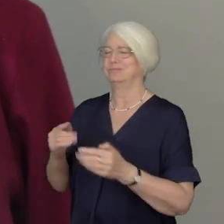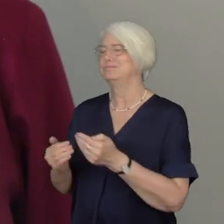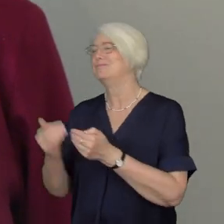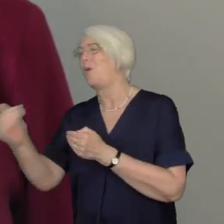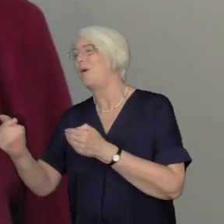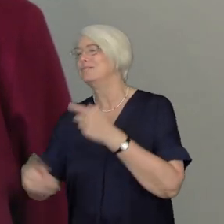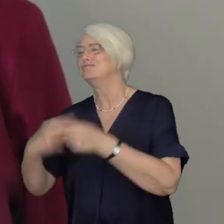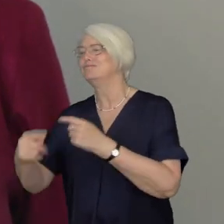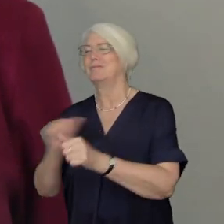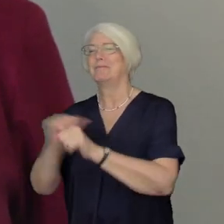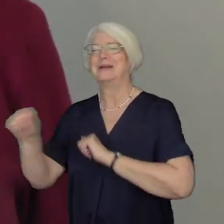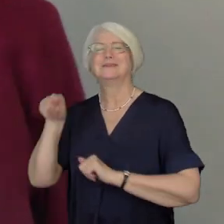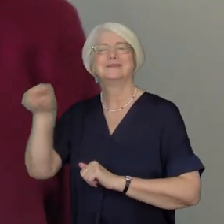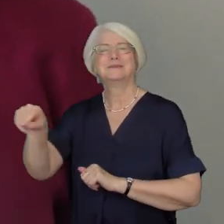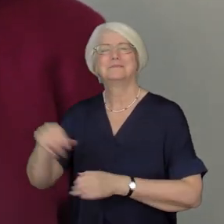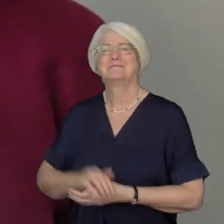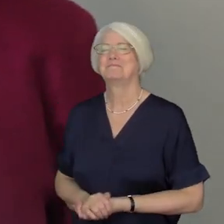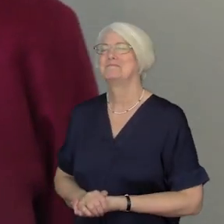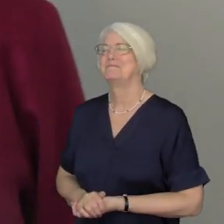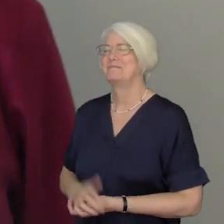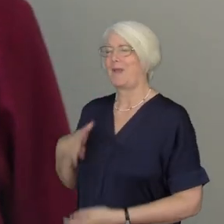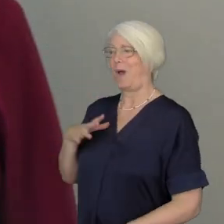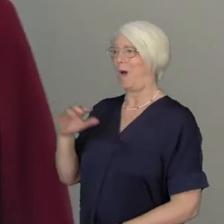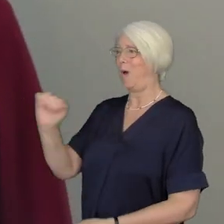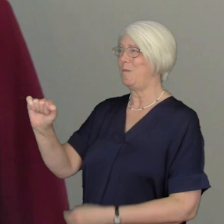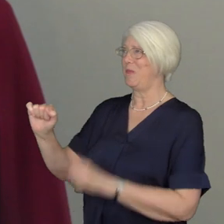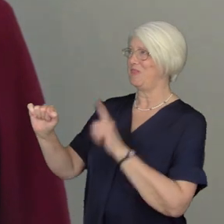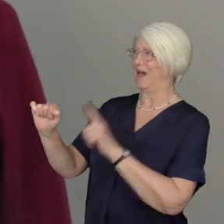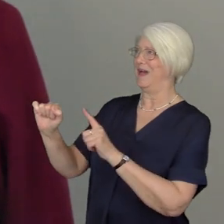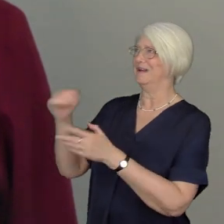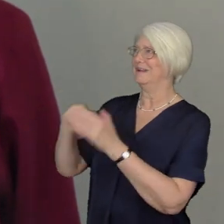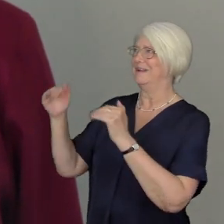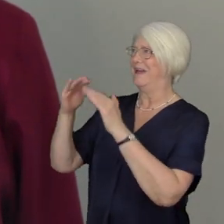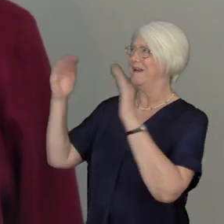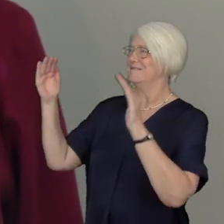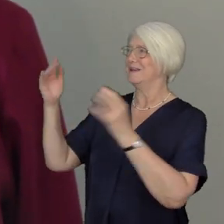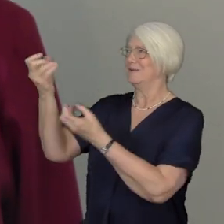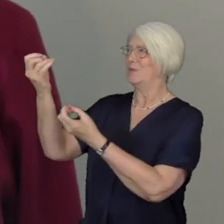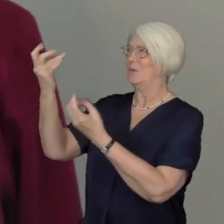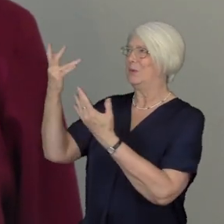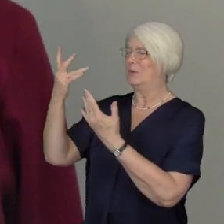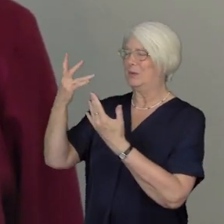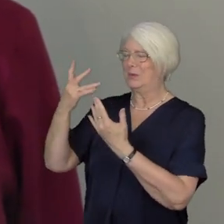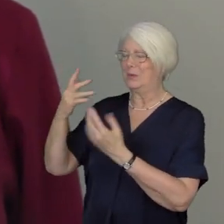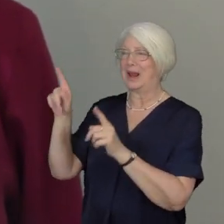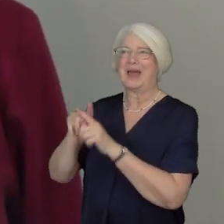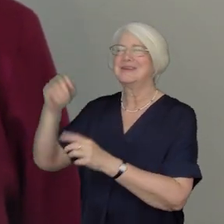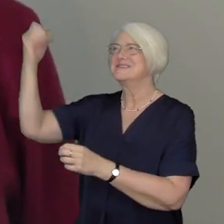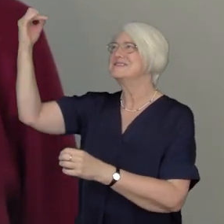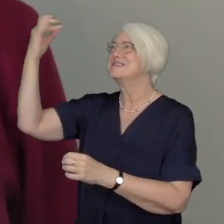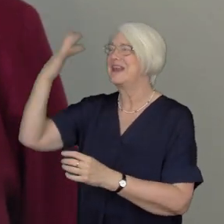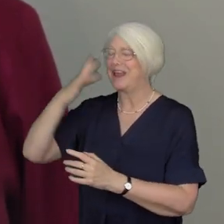come. Hope is stored up for us in heaven and breaks into our present like shafts of